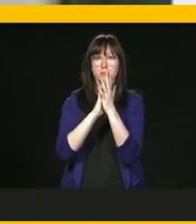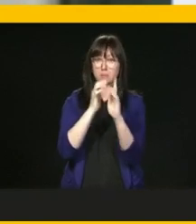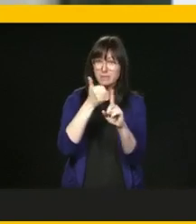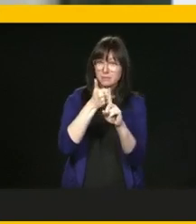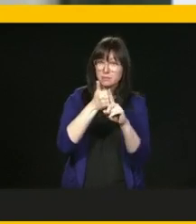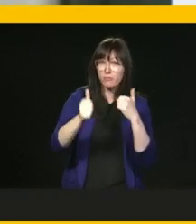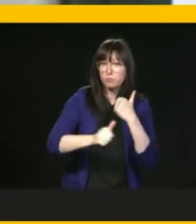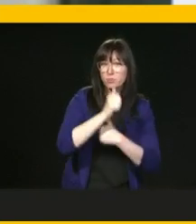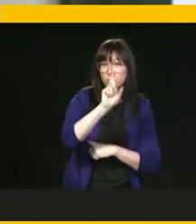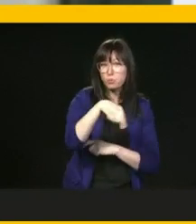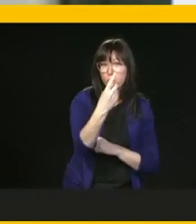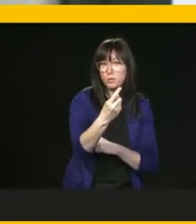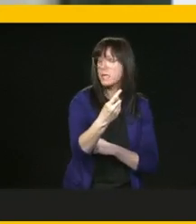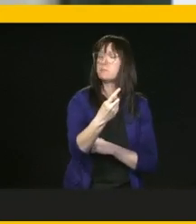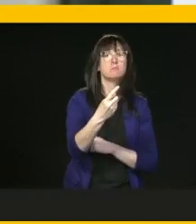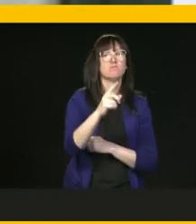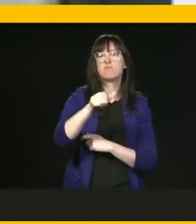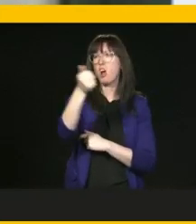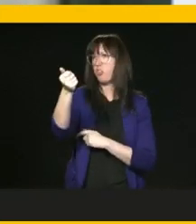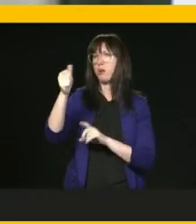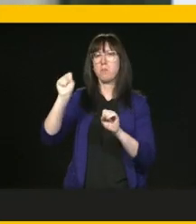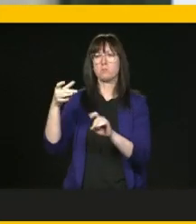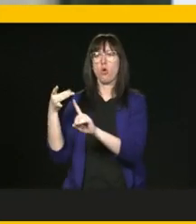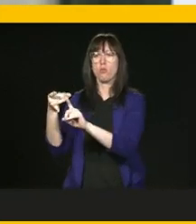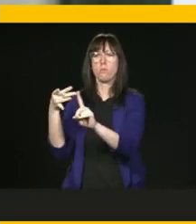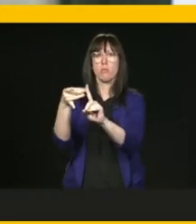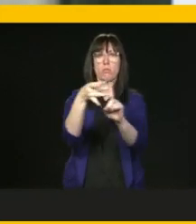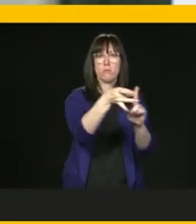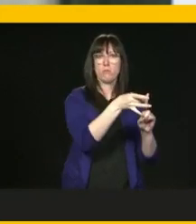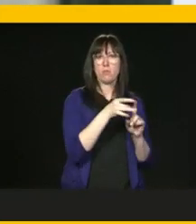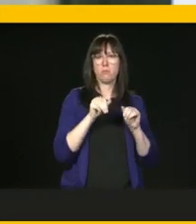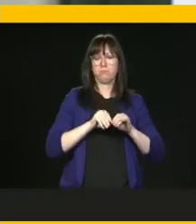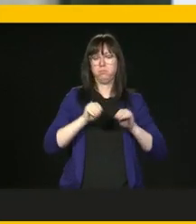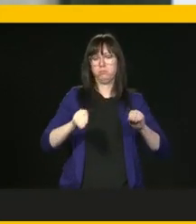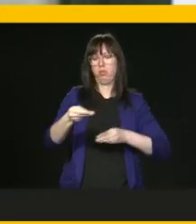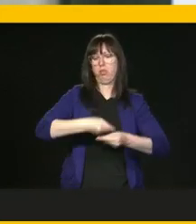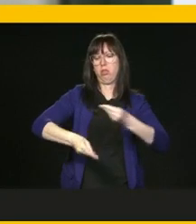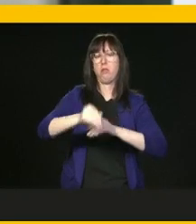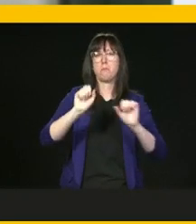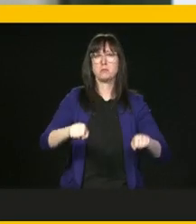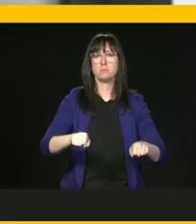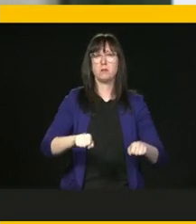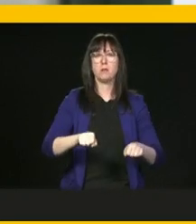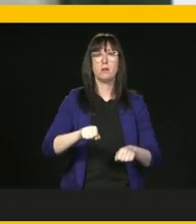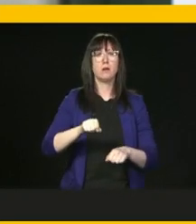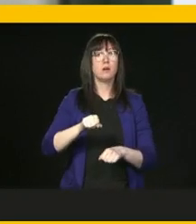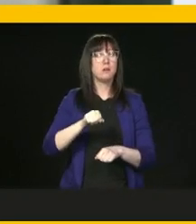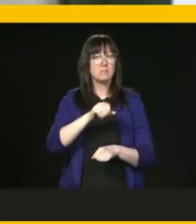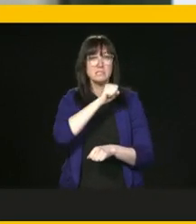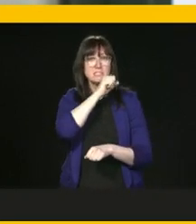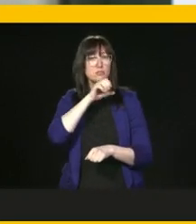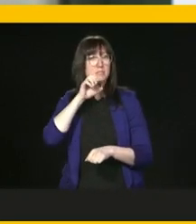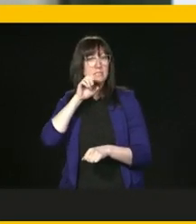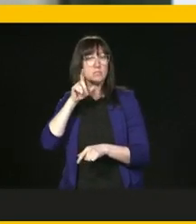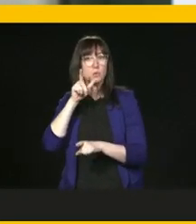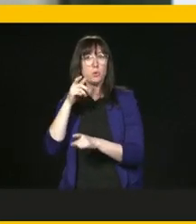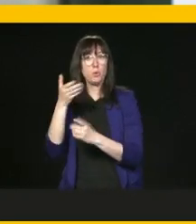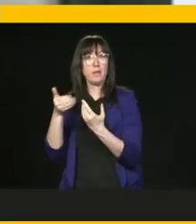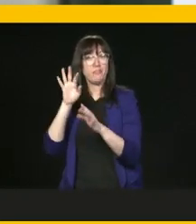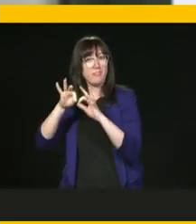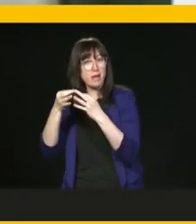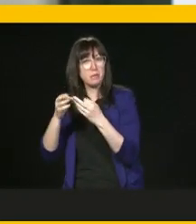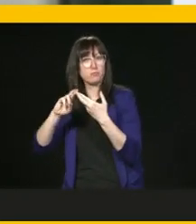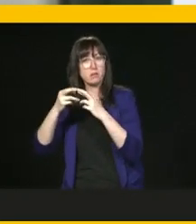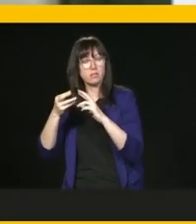at risk, you're putting others at risk too. Your elderly relative who's in a senior's home, or your